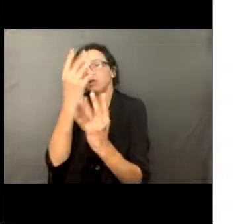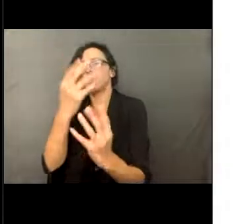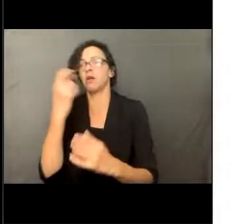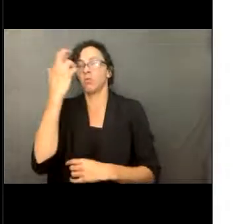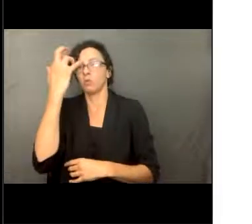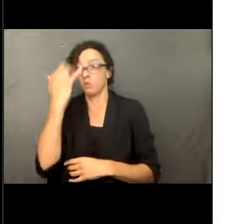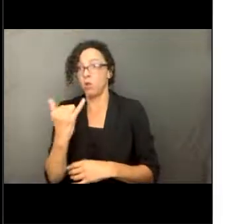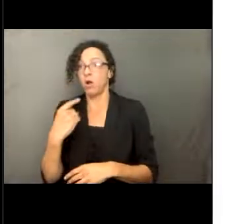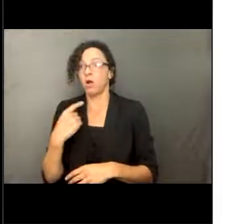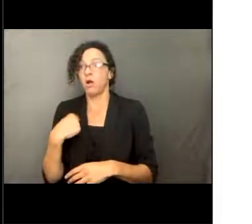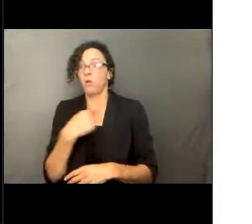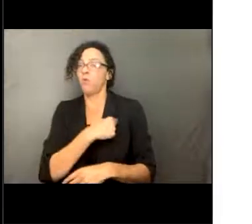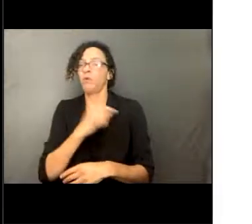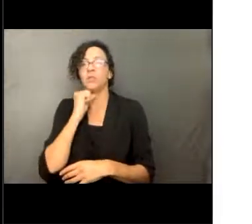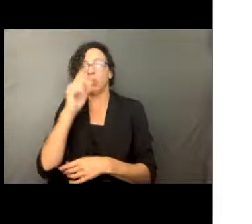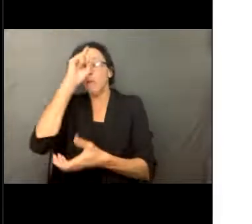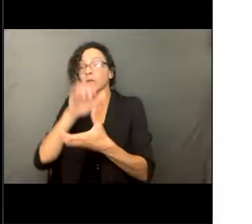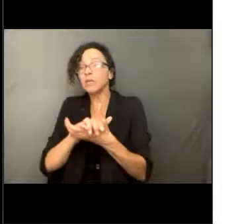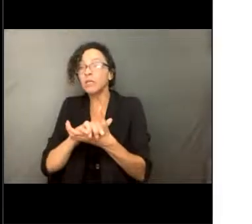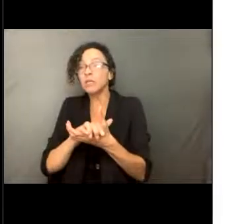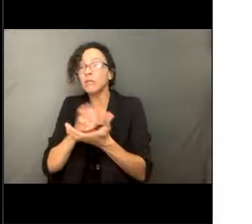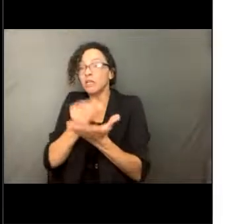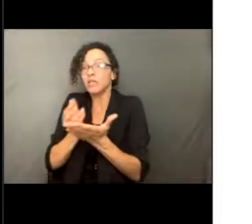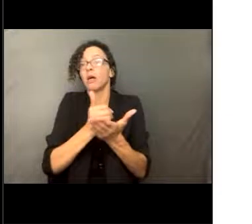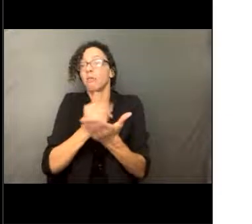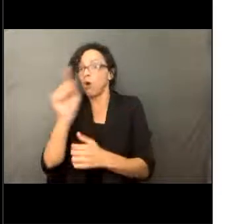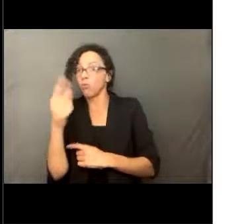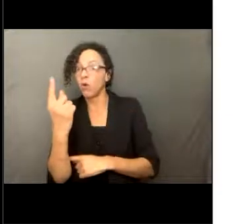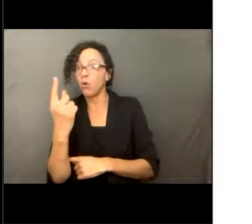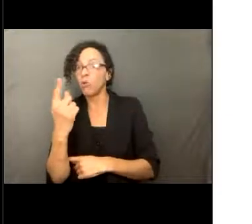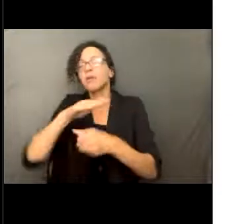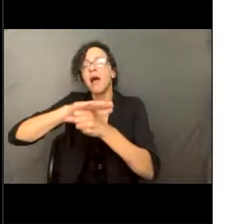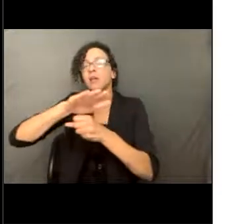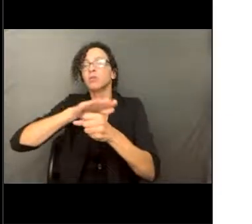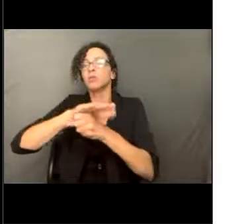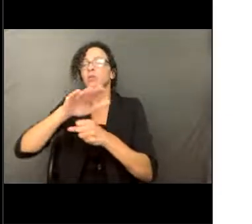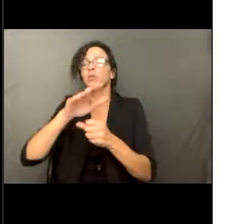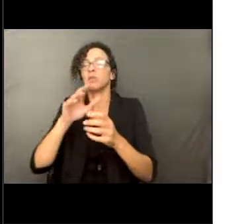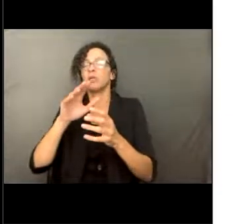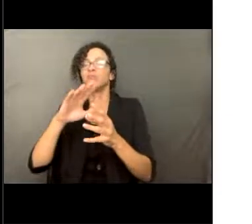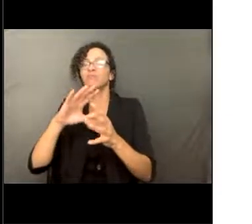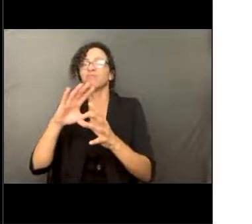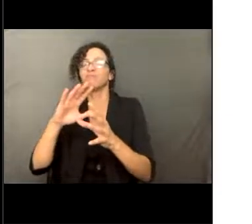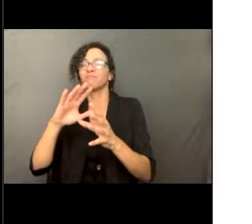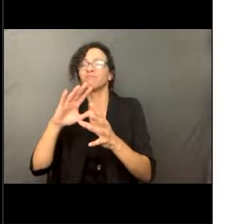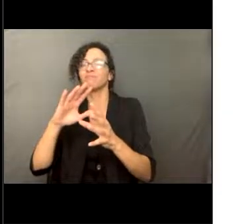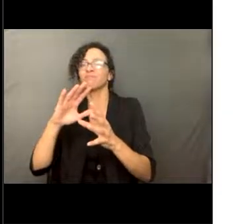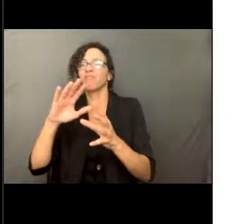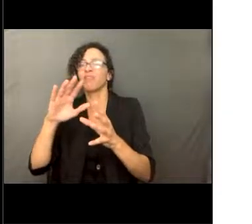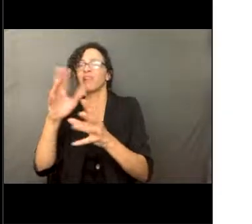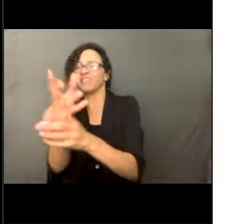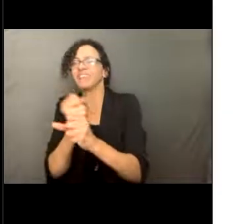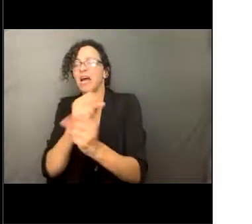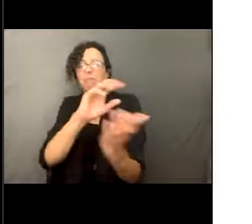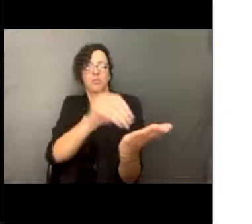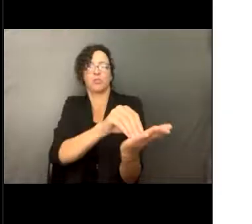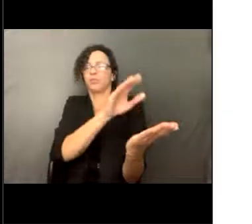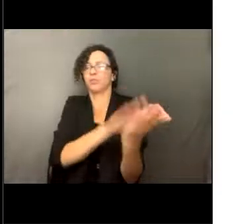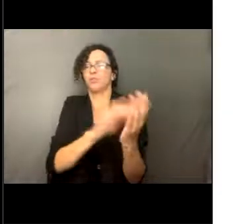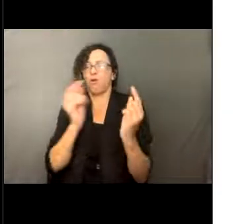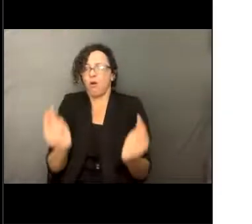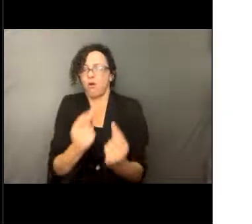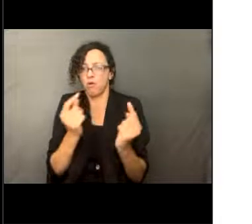because we do not believe that income alone adequately captures the harms that transportation infrastructure and policy